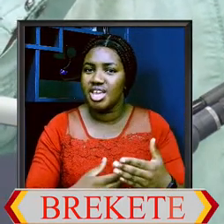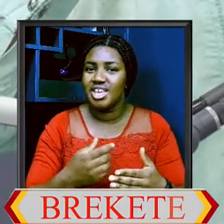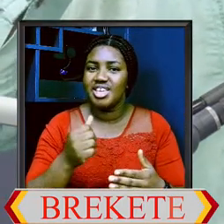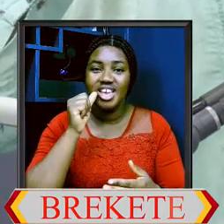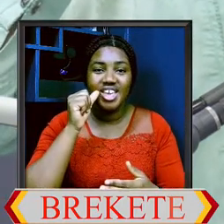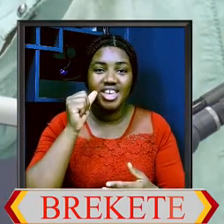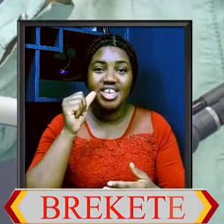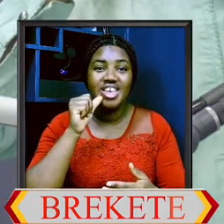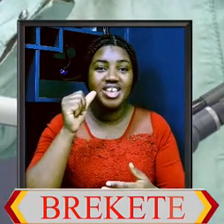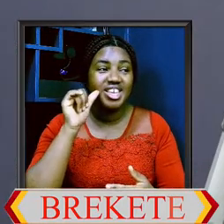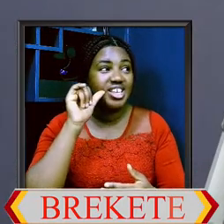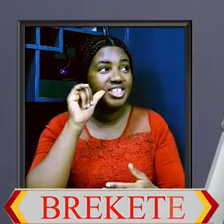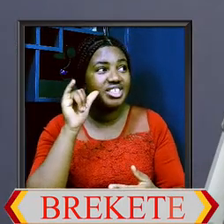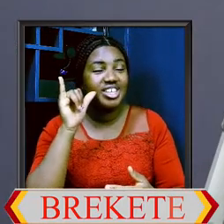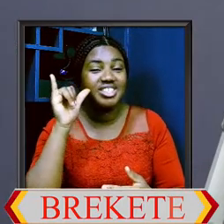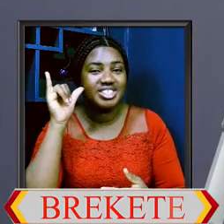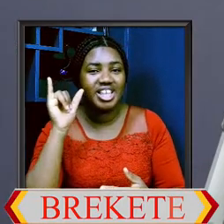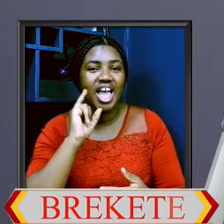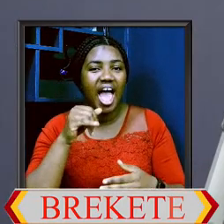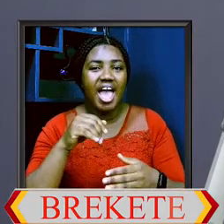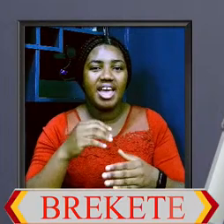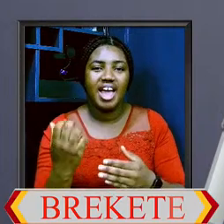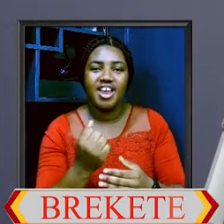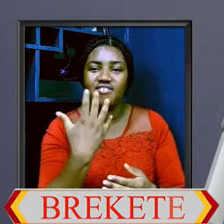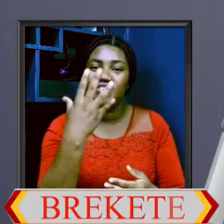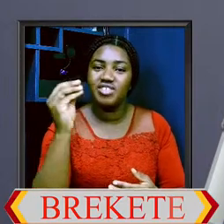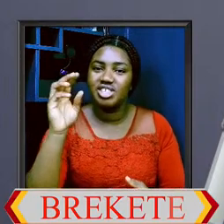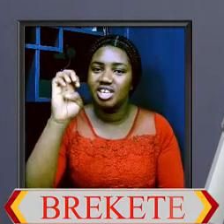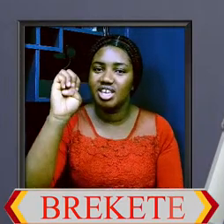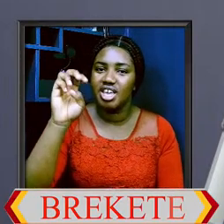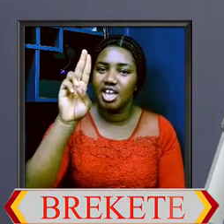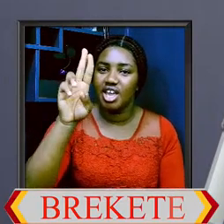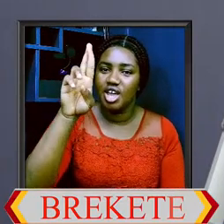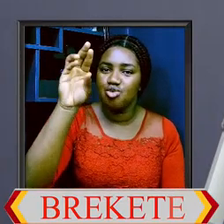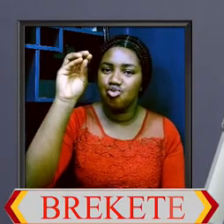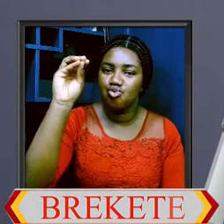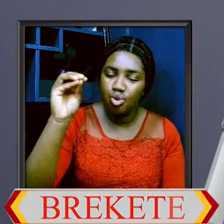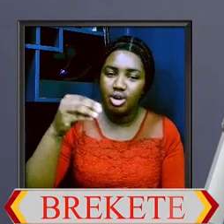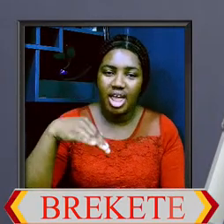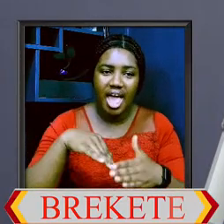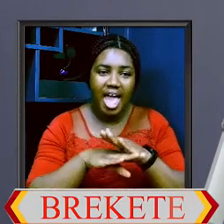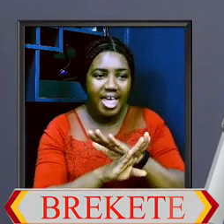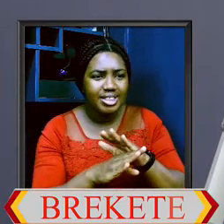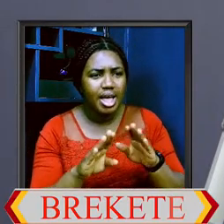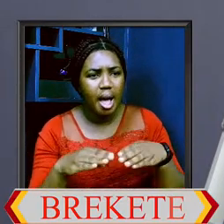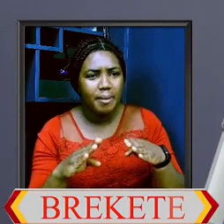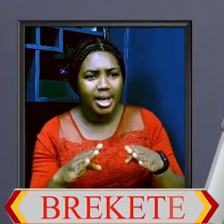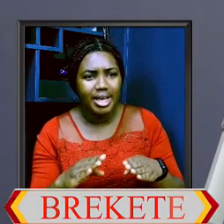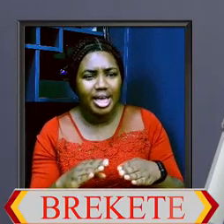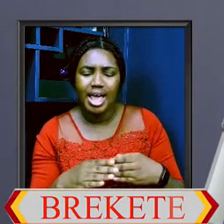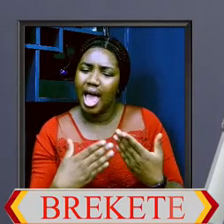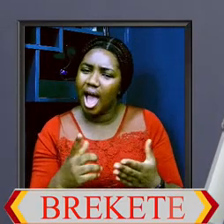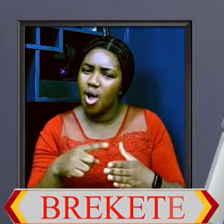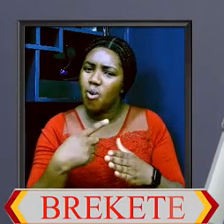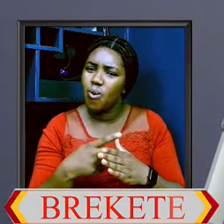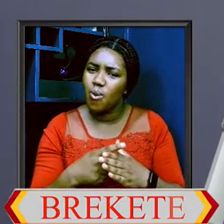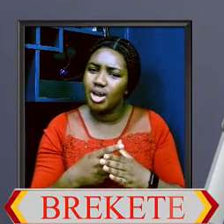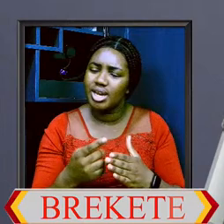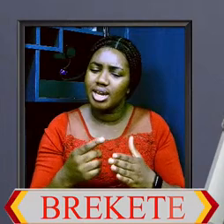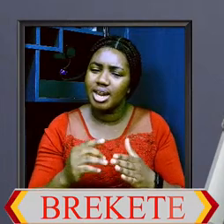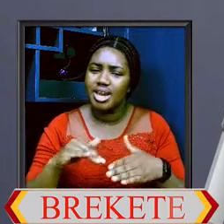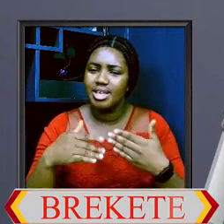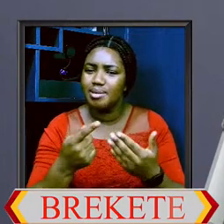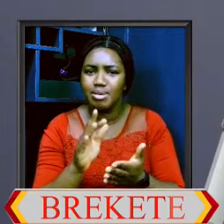enter Supermarket buy something I buy one or two things where they give me Bill I see the bill I could they look the paper they look the